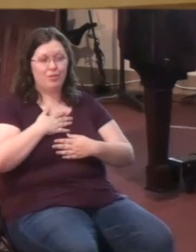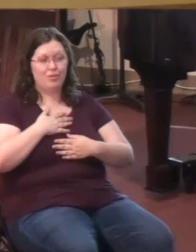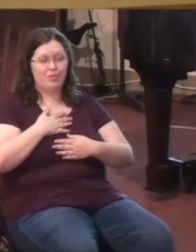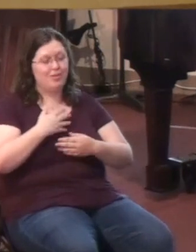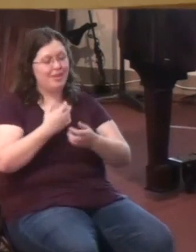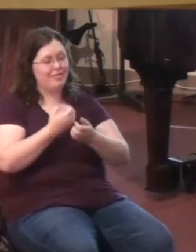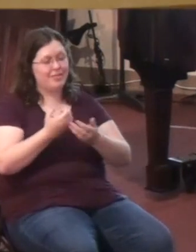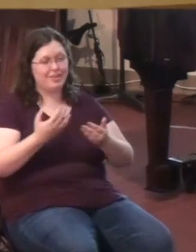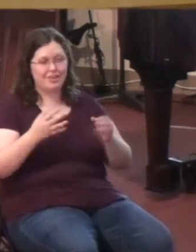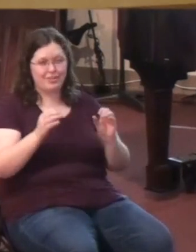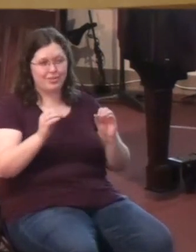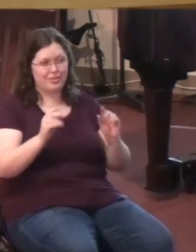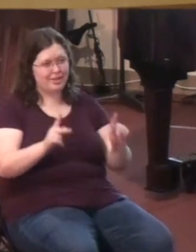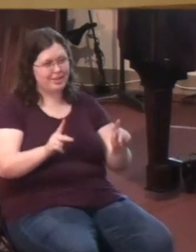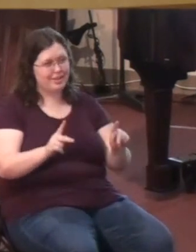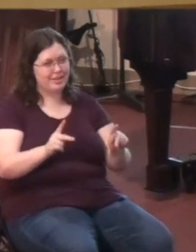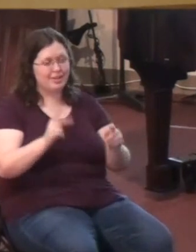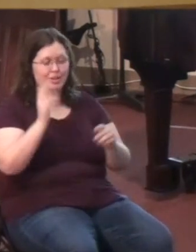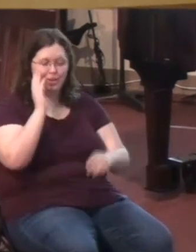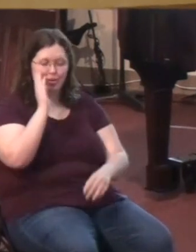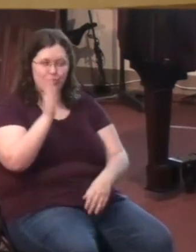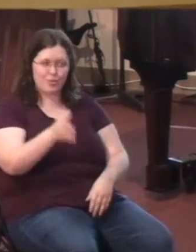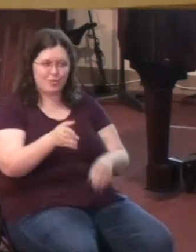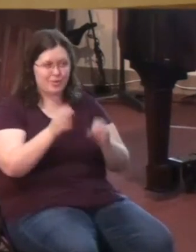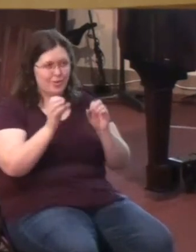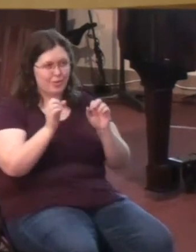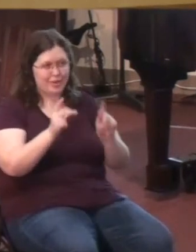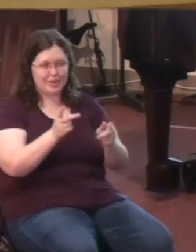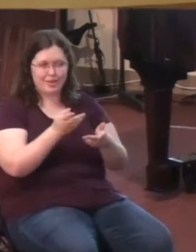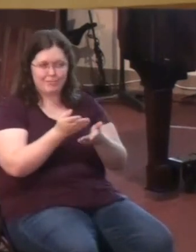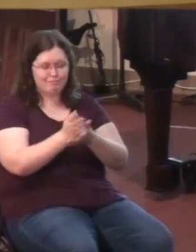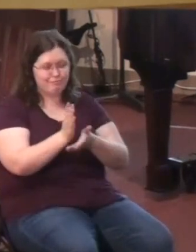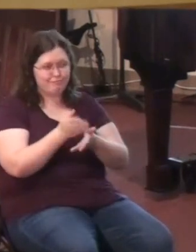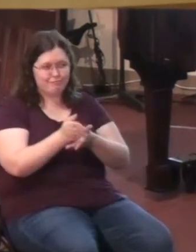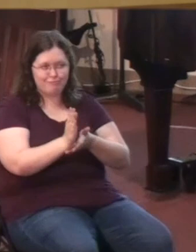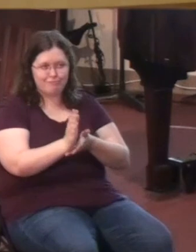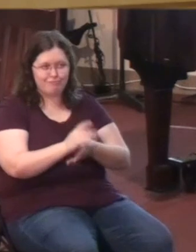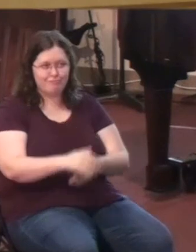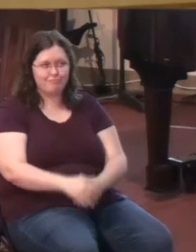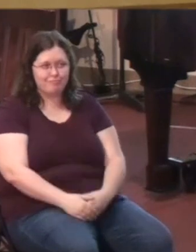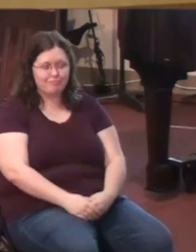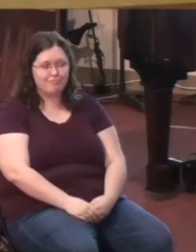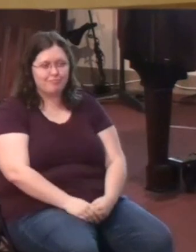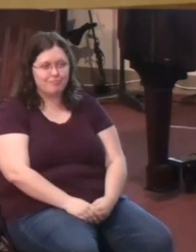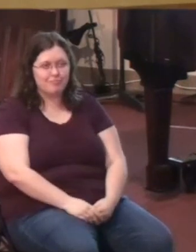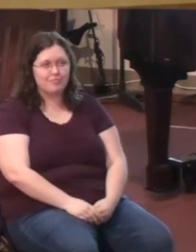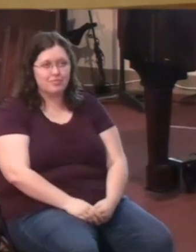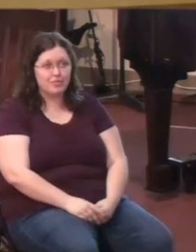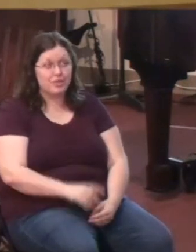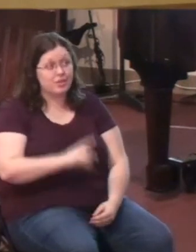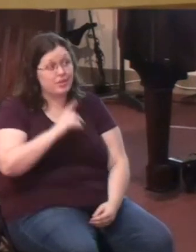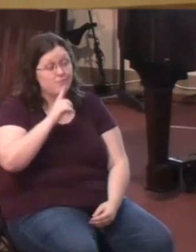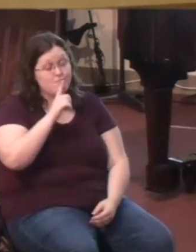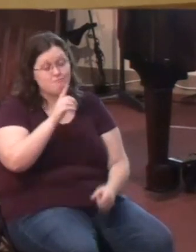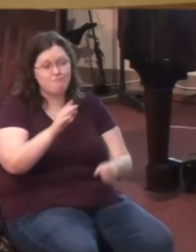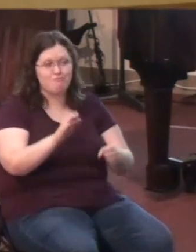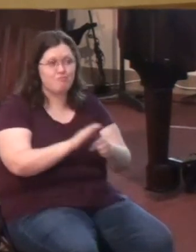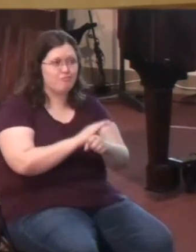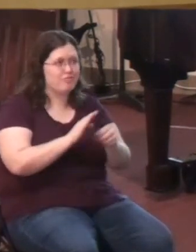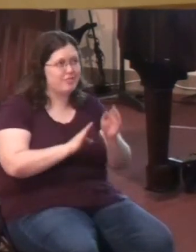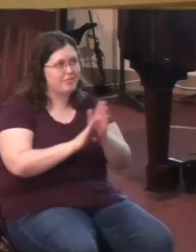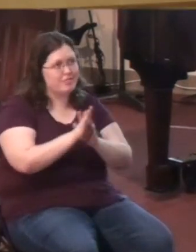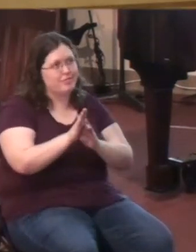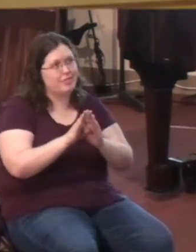Everything is all right. Everything's going to be okay. Now, when you're really fully developed in a consciousness level like